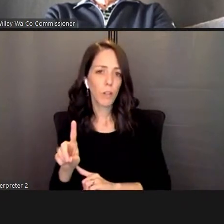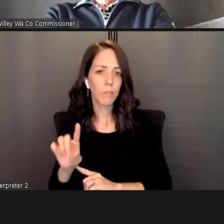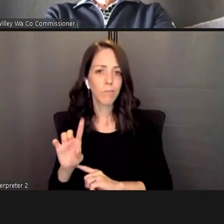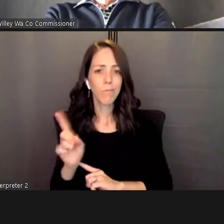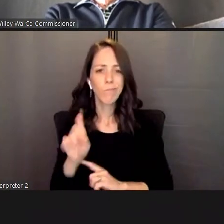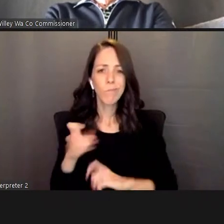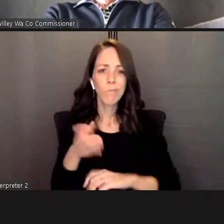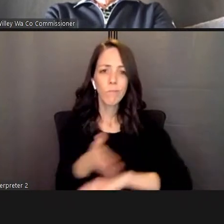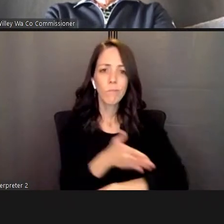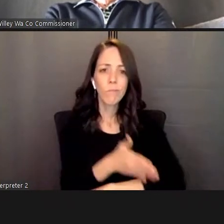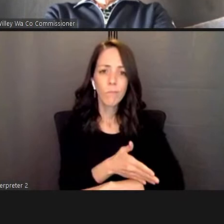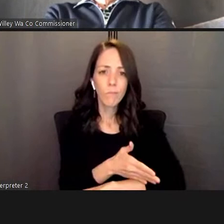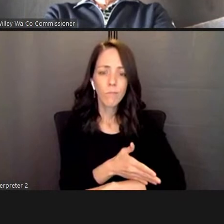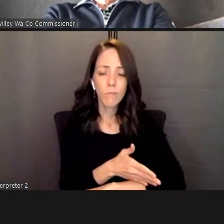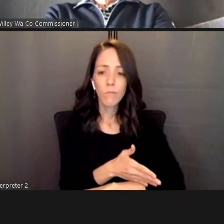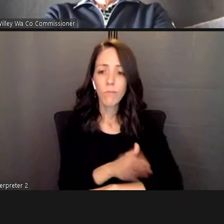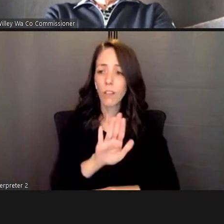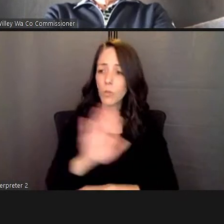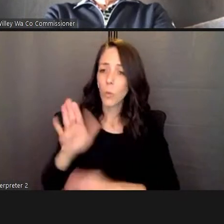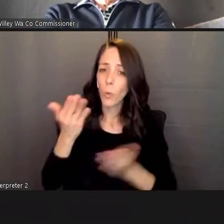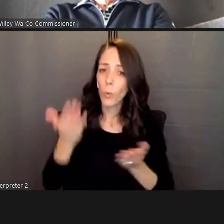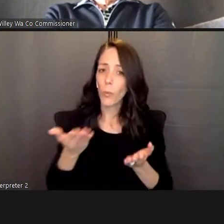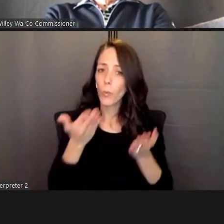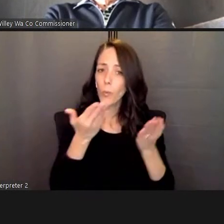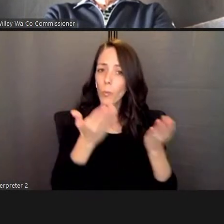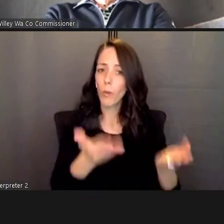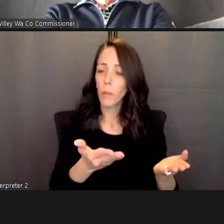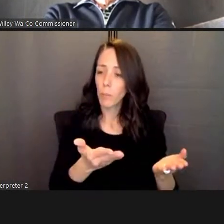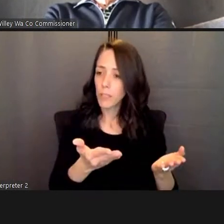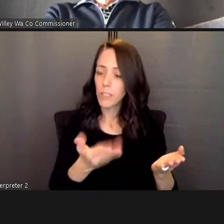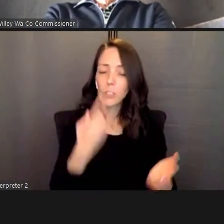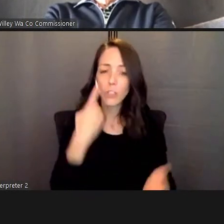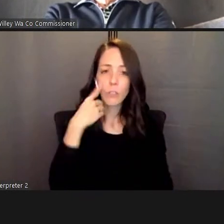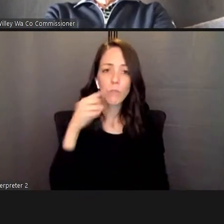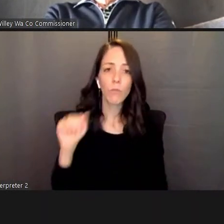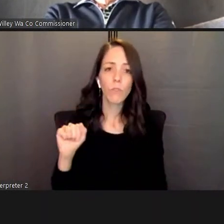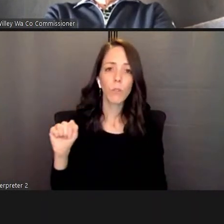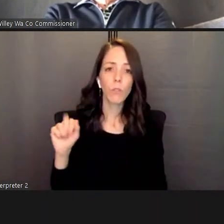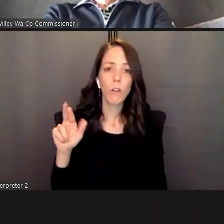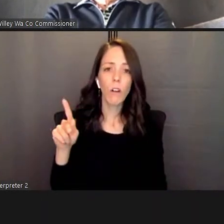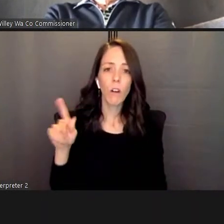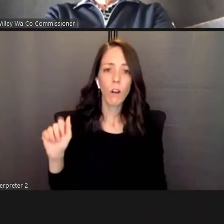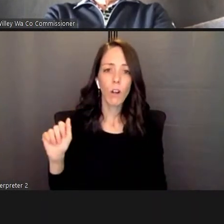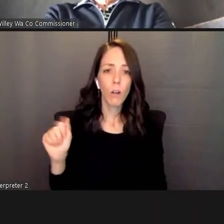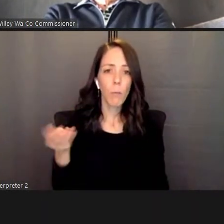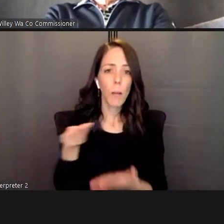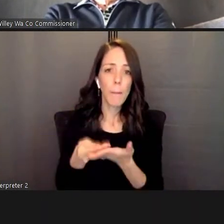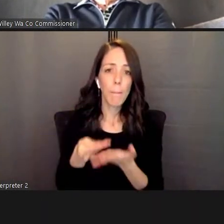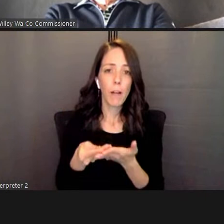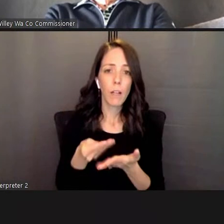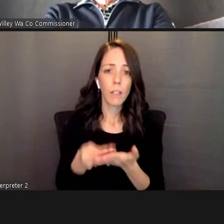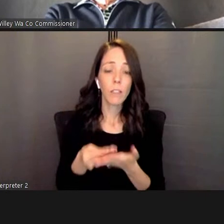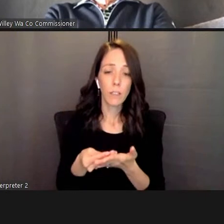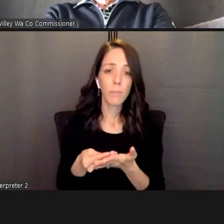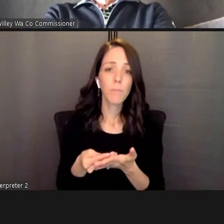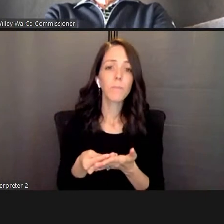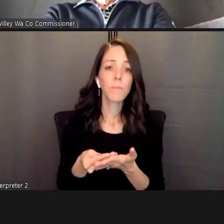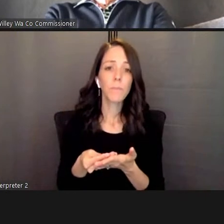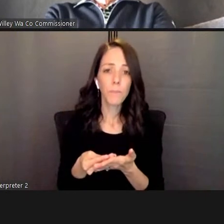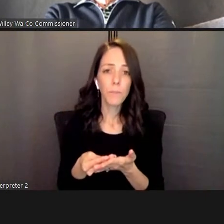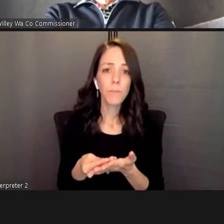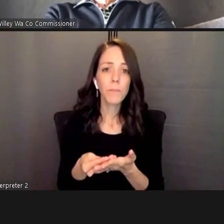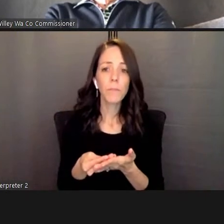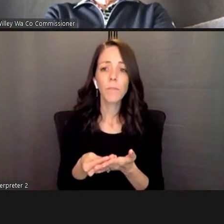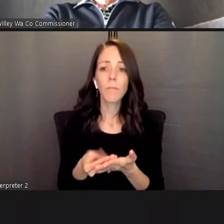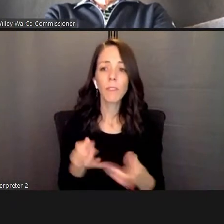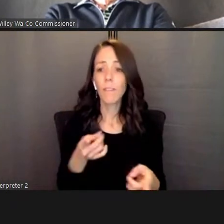what recommendations are you making in terms of the ARPA money? I think we did this morning, and if you missed